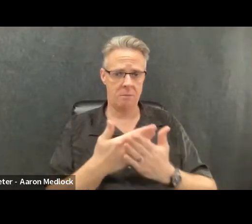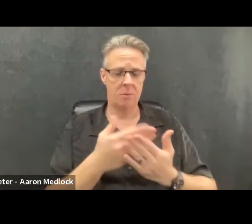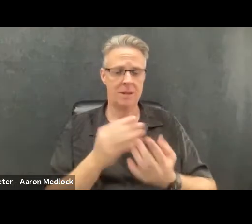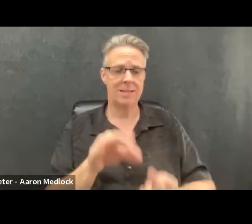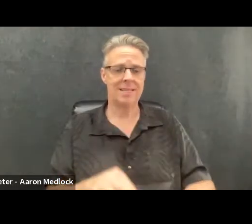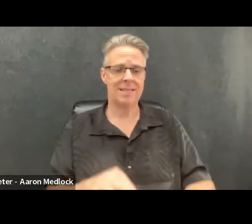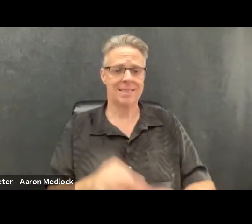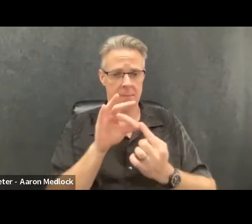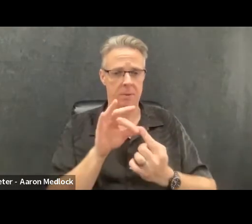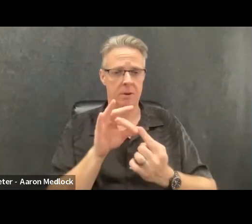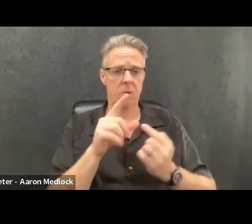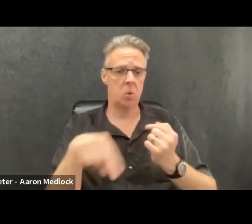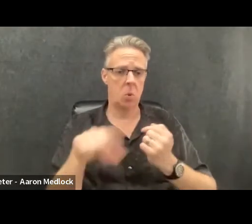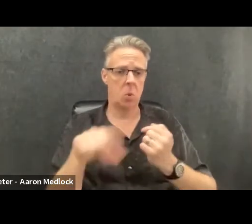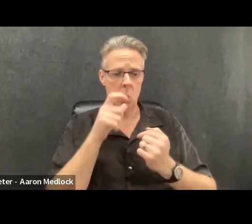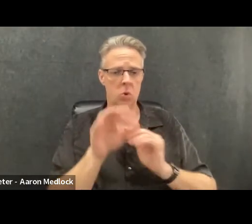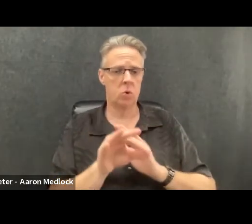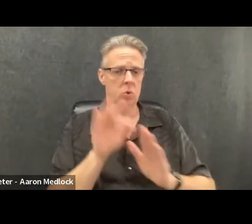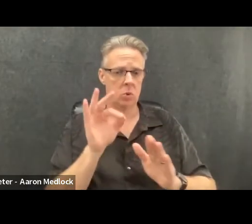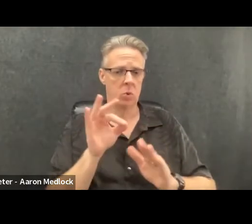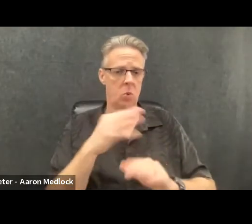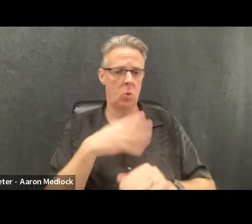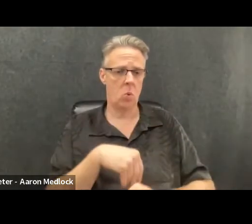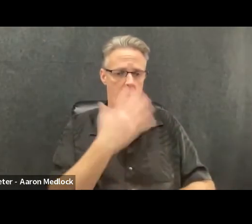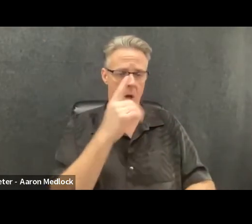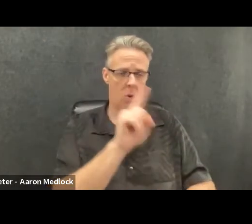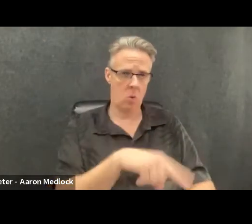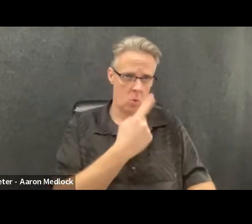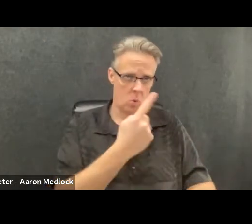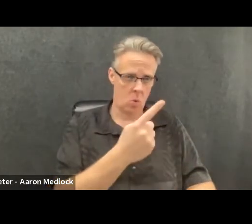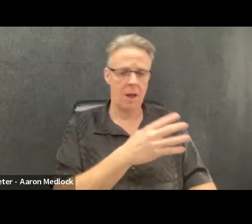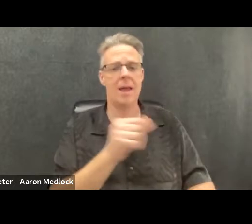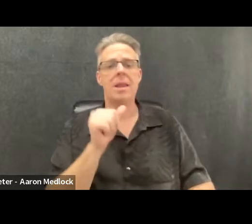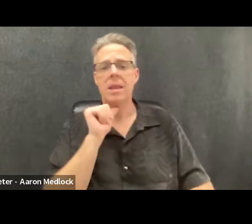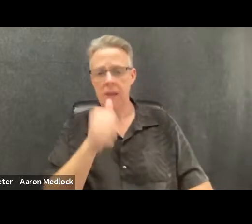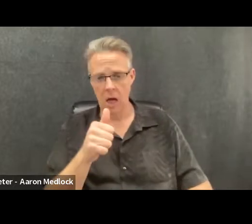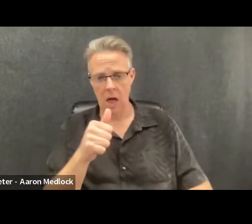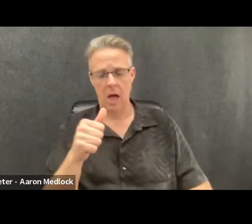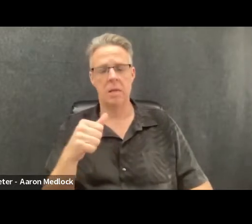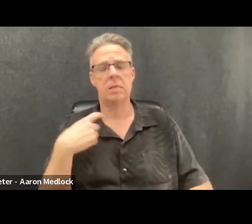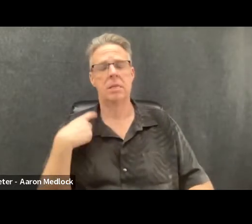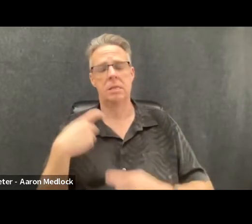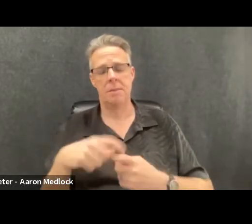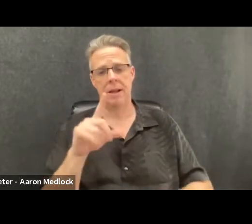except those who selected white alone and not Hispanic Latino.